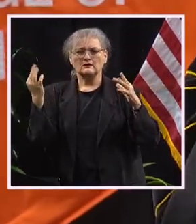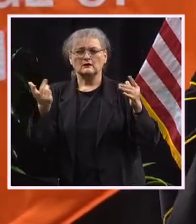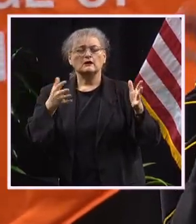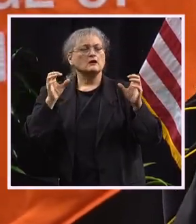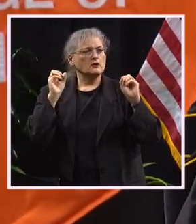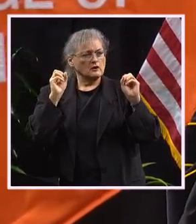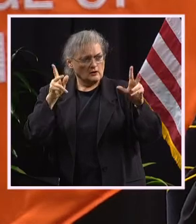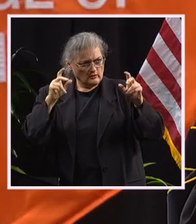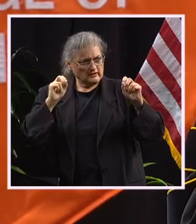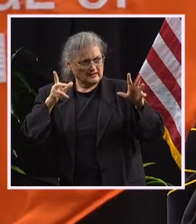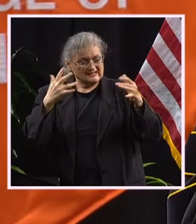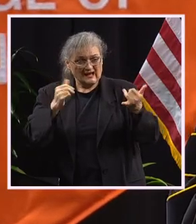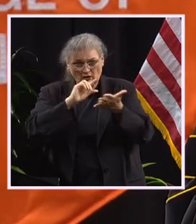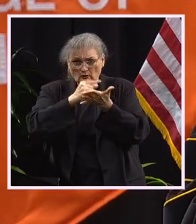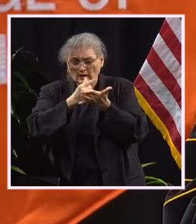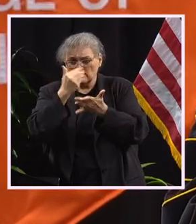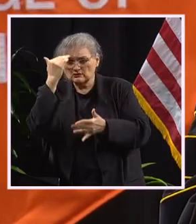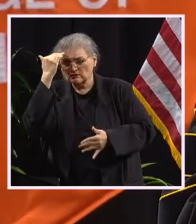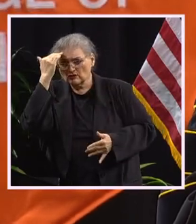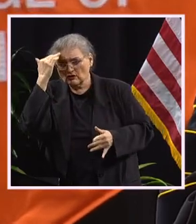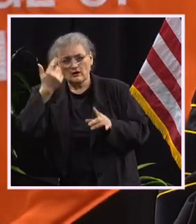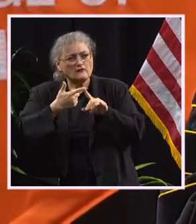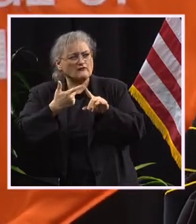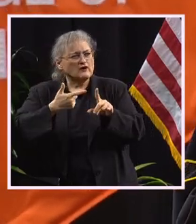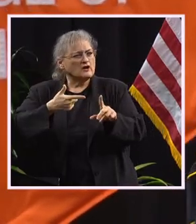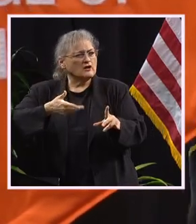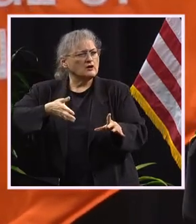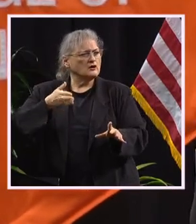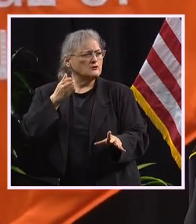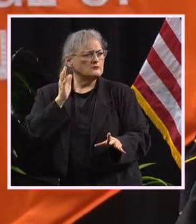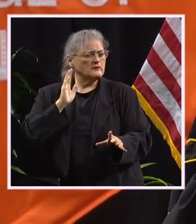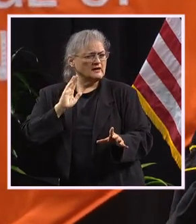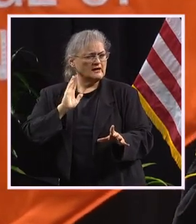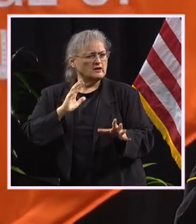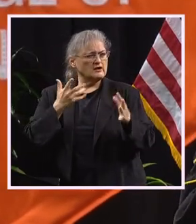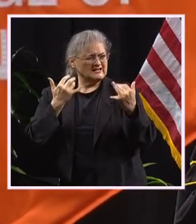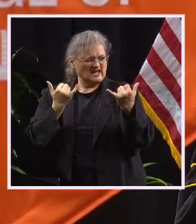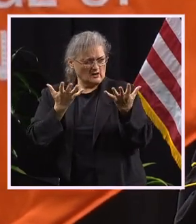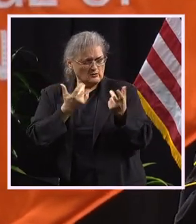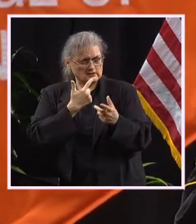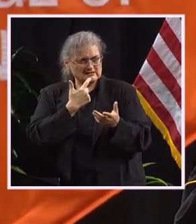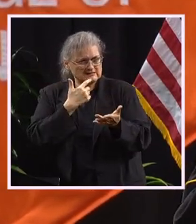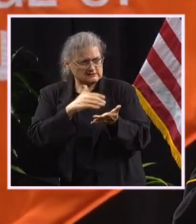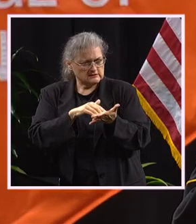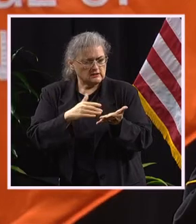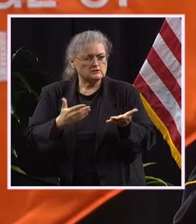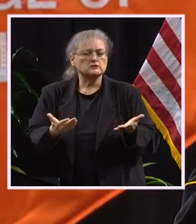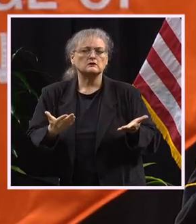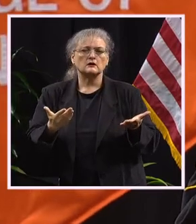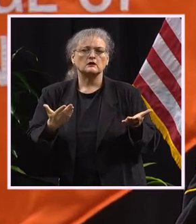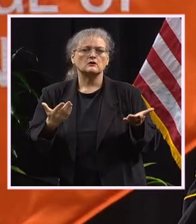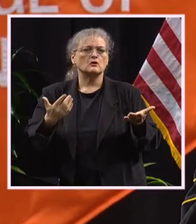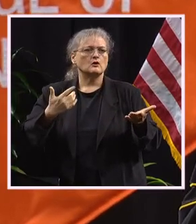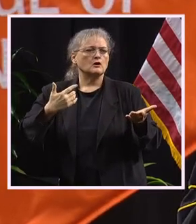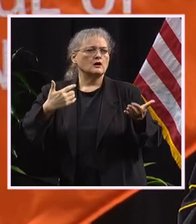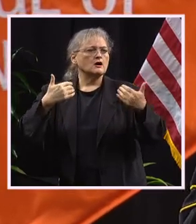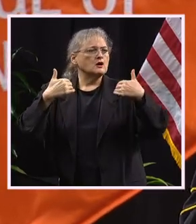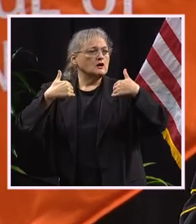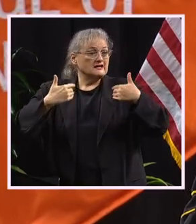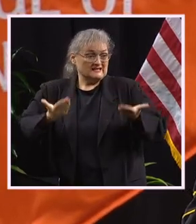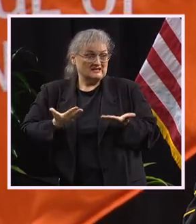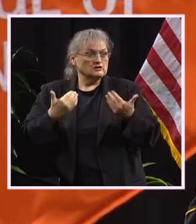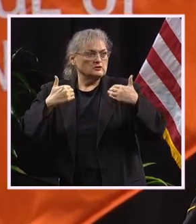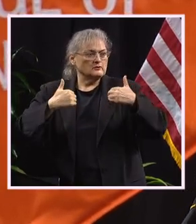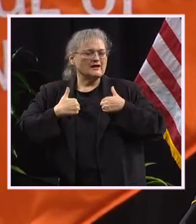Okay, our graduates know this from their time in so many classes, but let me reiterate this here as well. We have